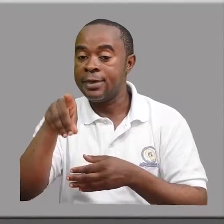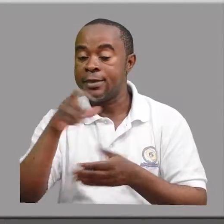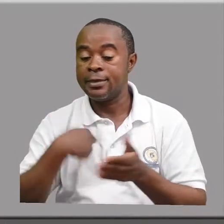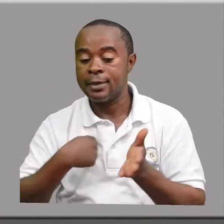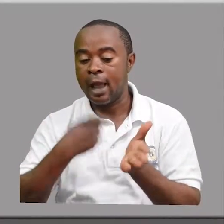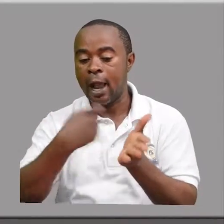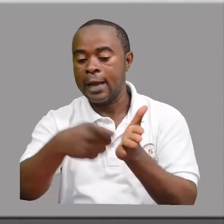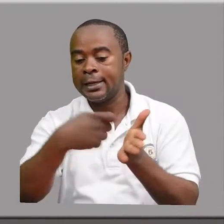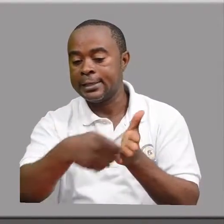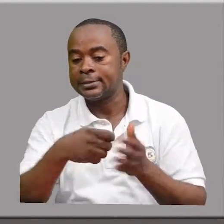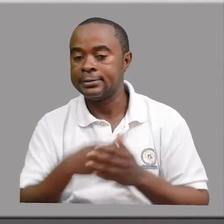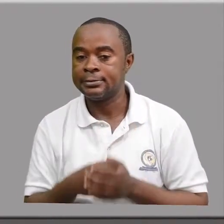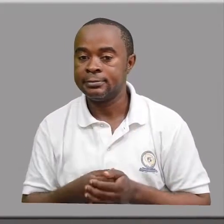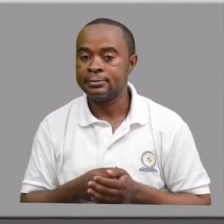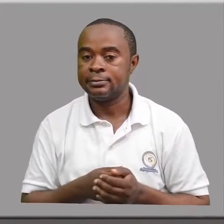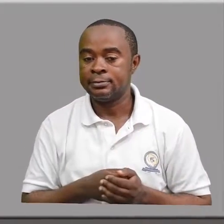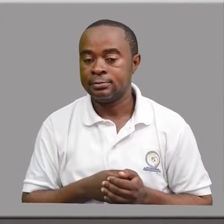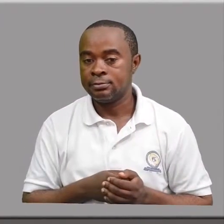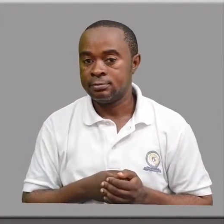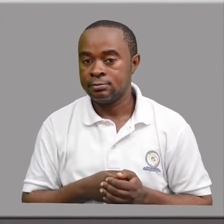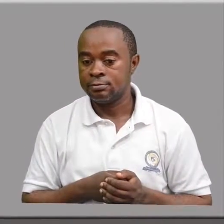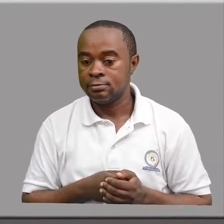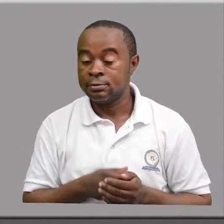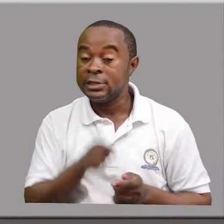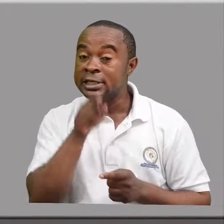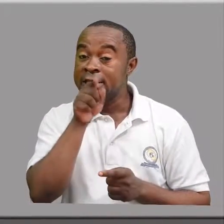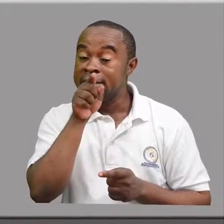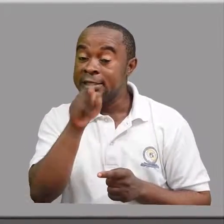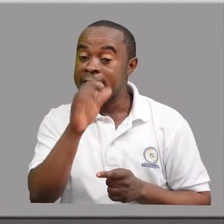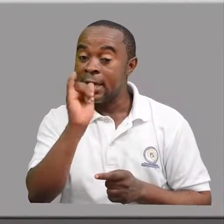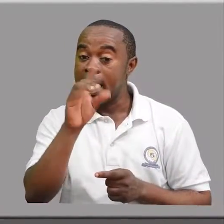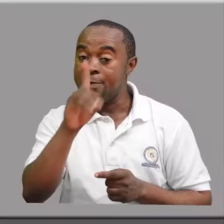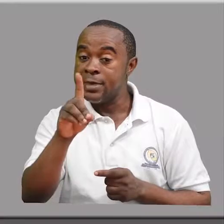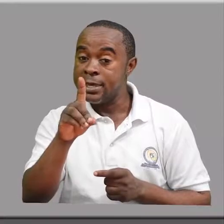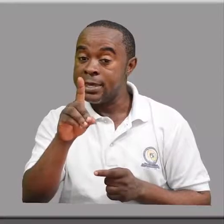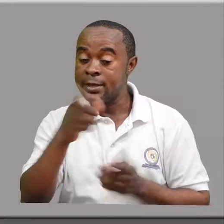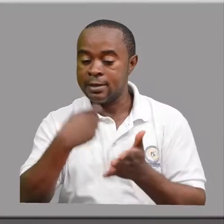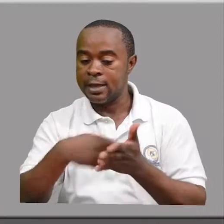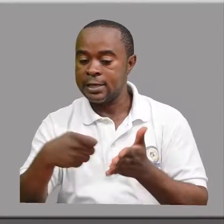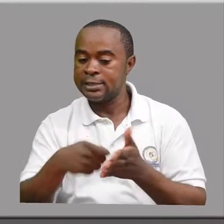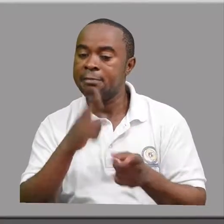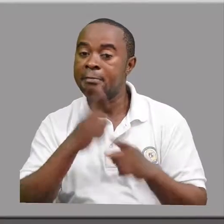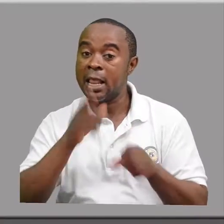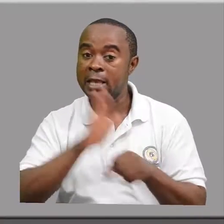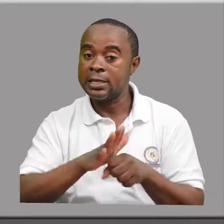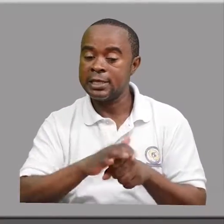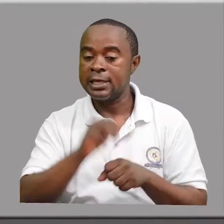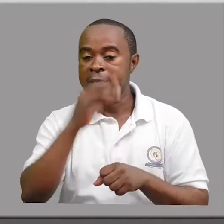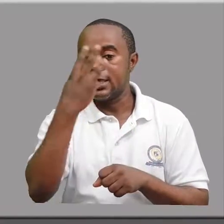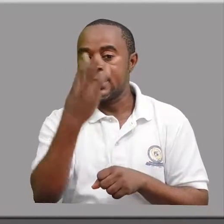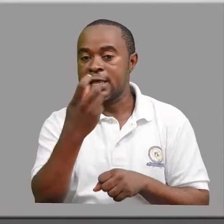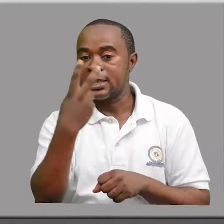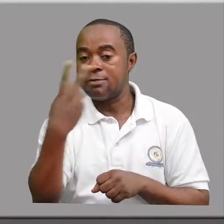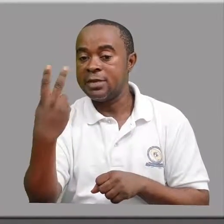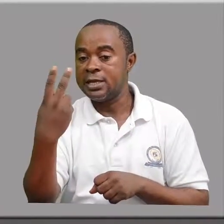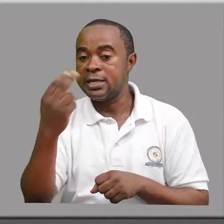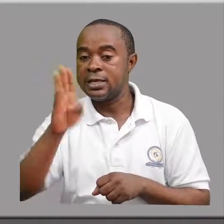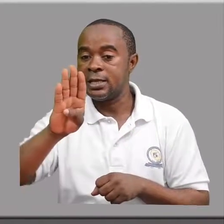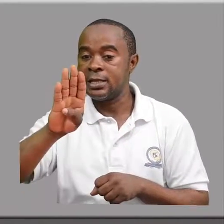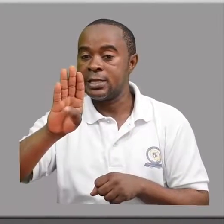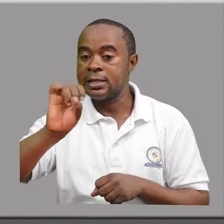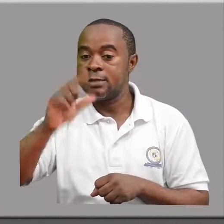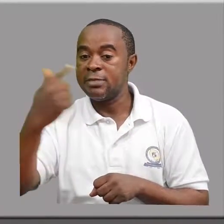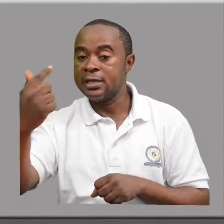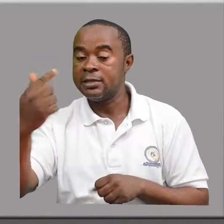address. This is 32 bits, or we say is 4 octet, and this